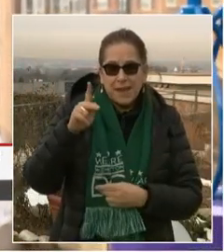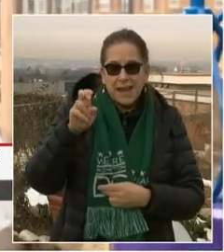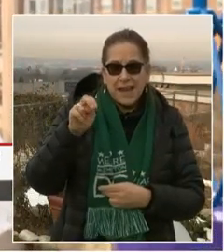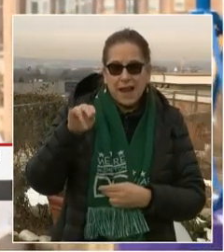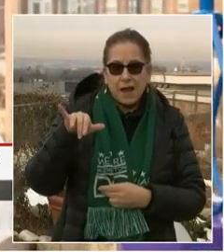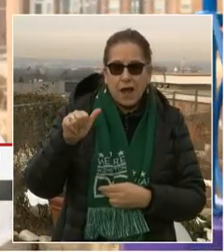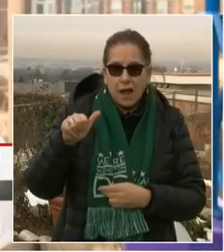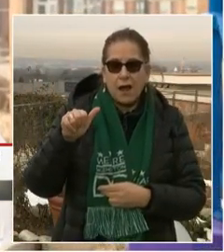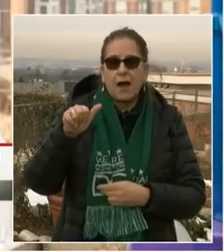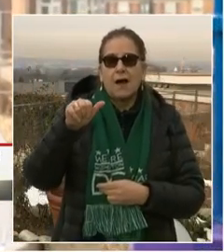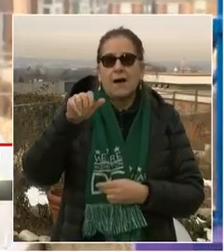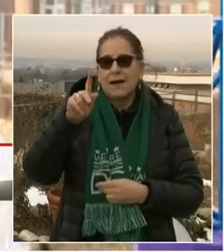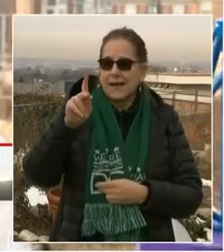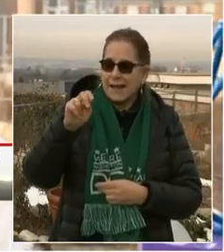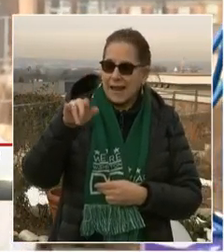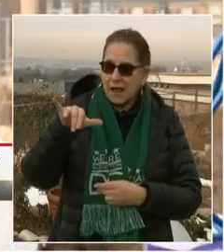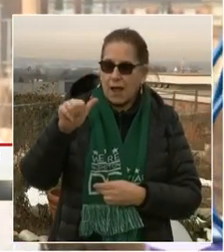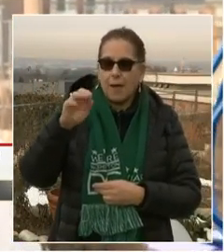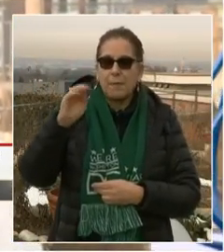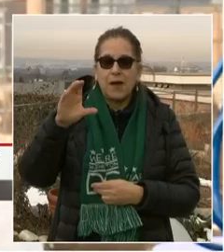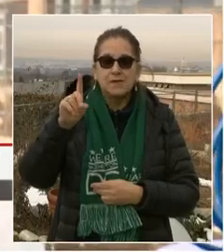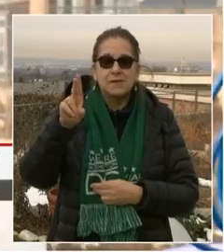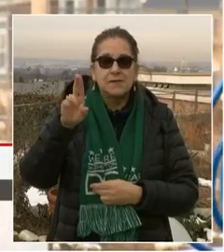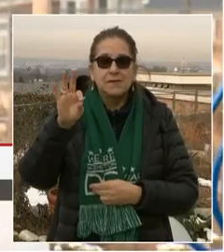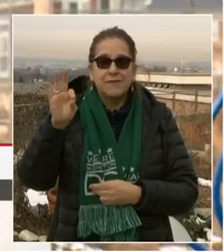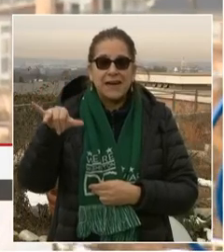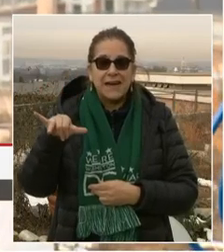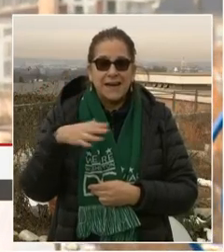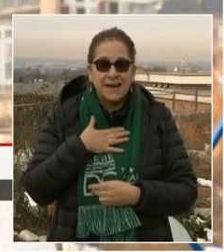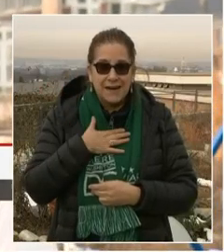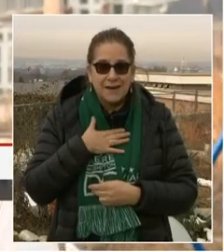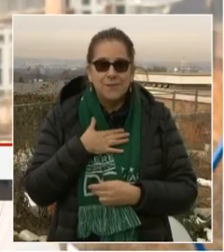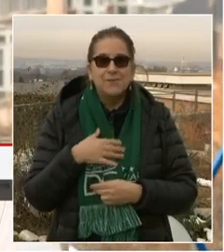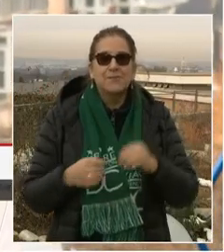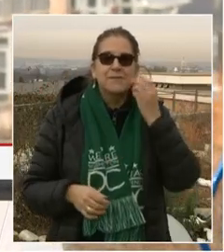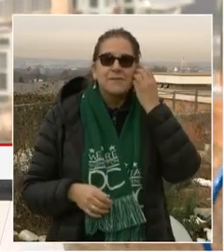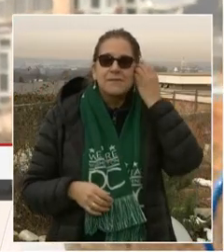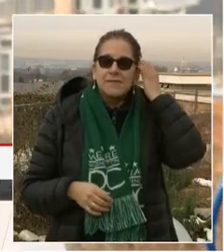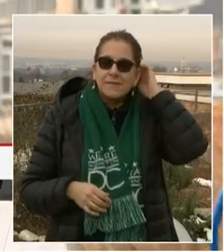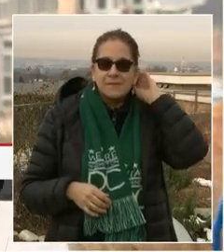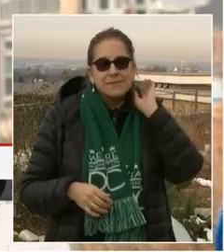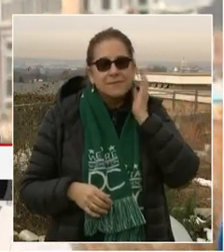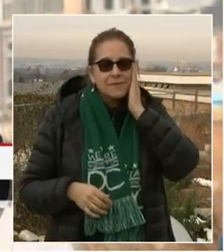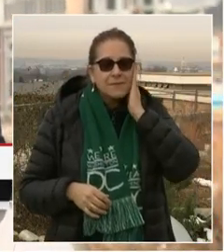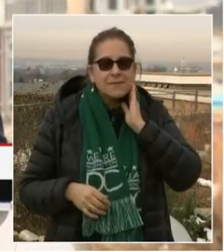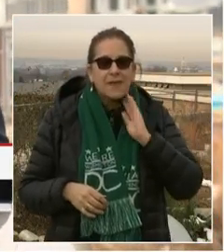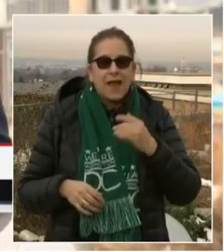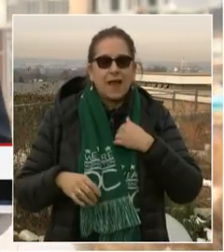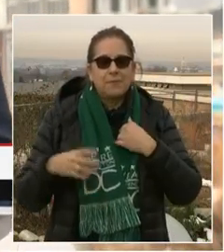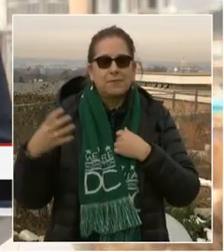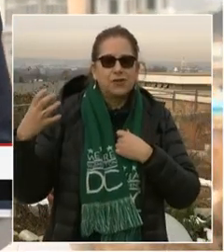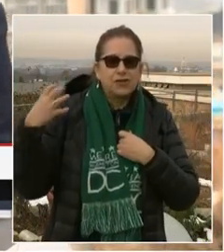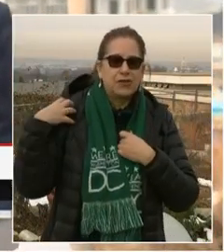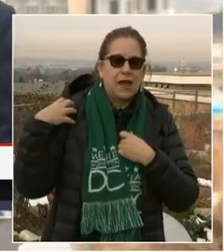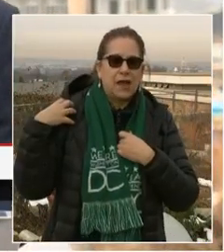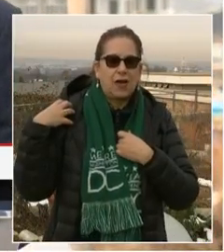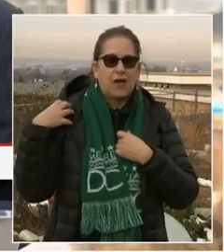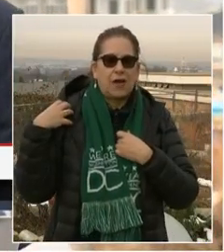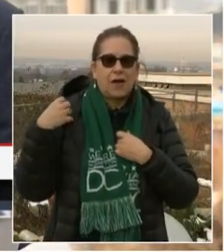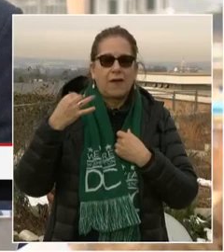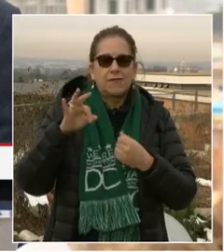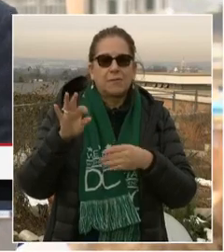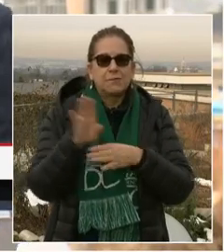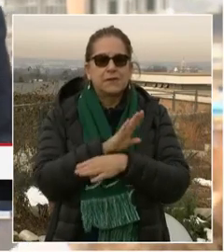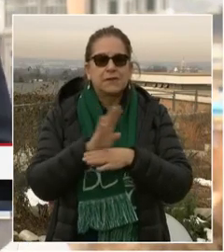mentioned, and I chair the Council's Committee on Business and Economic Development. I want to thank Mayor Bowser and her